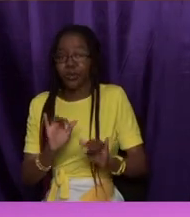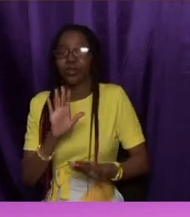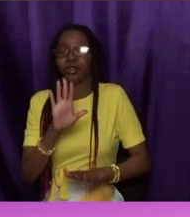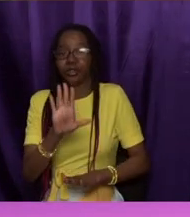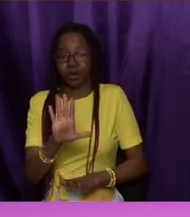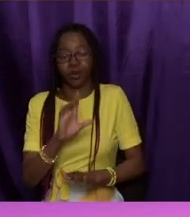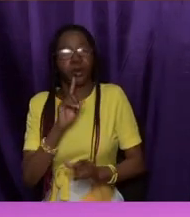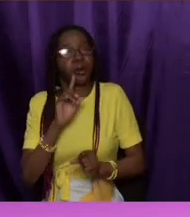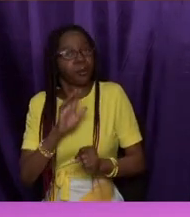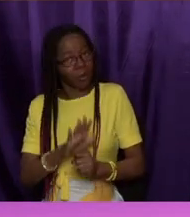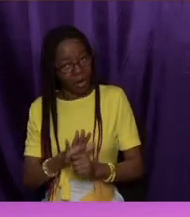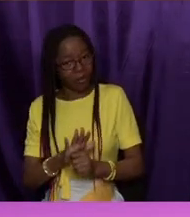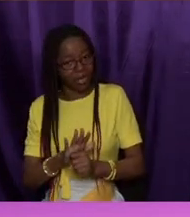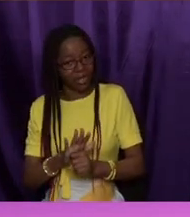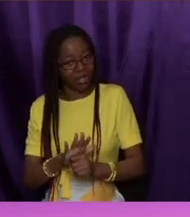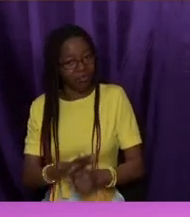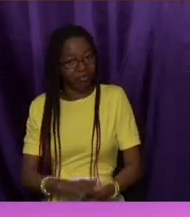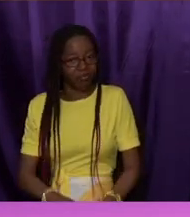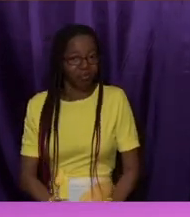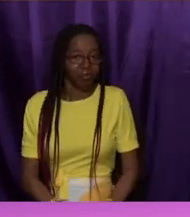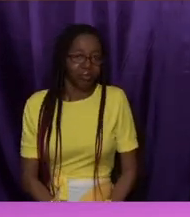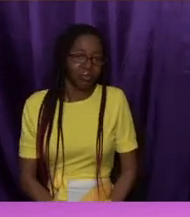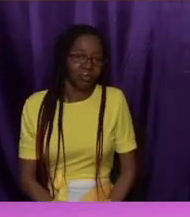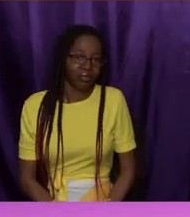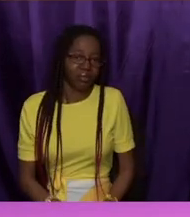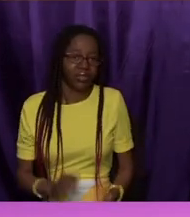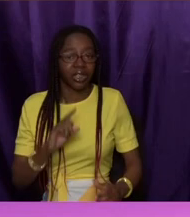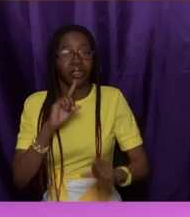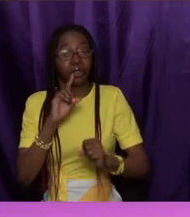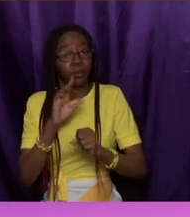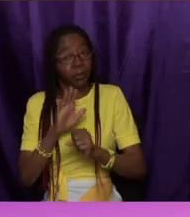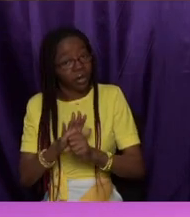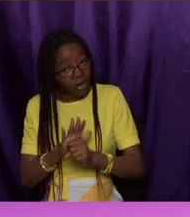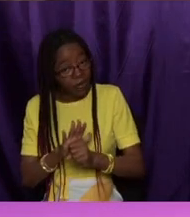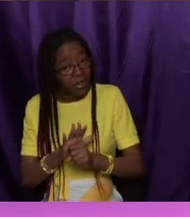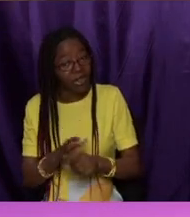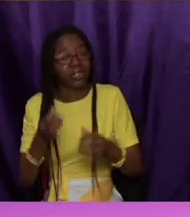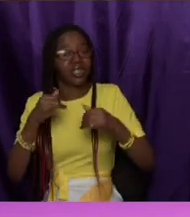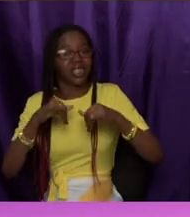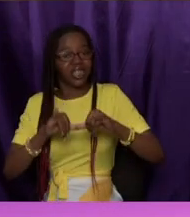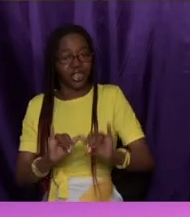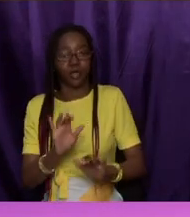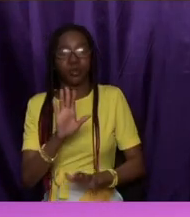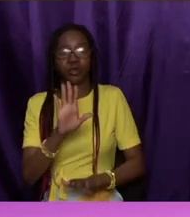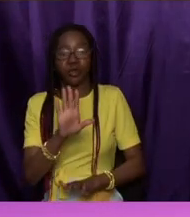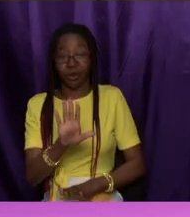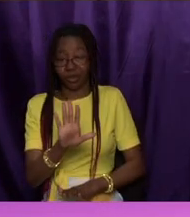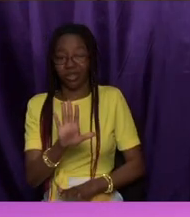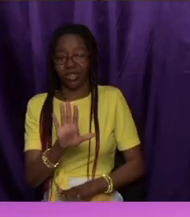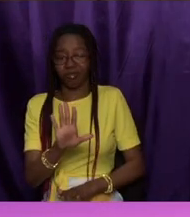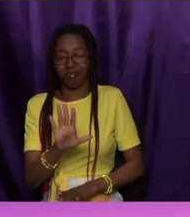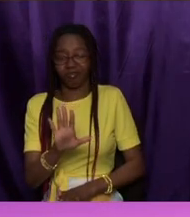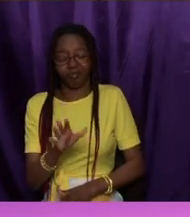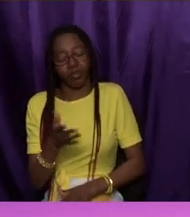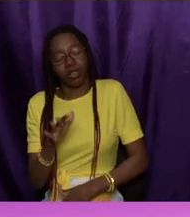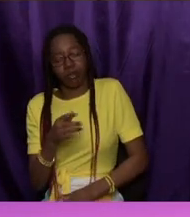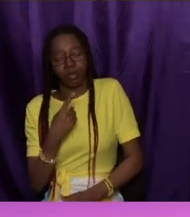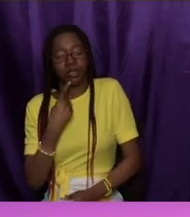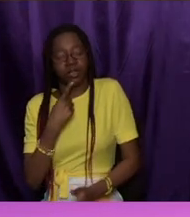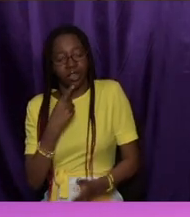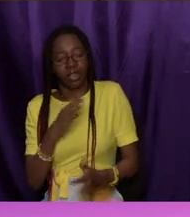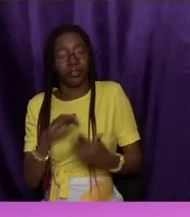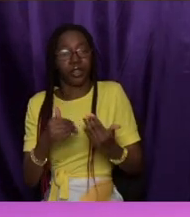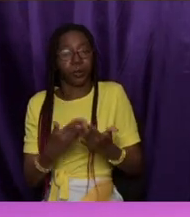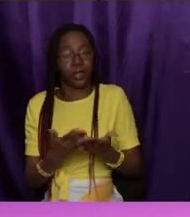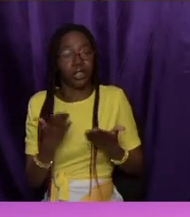your promise. The promise is still your promise. I might just say that for the rest of